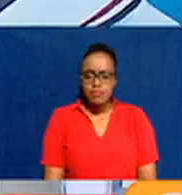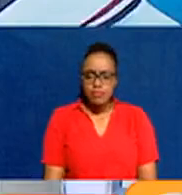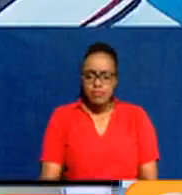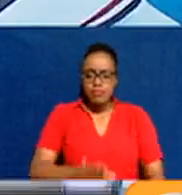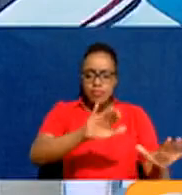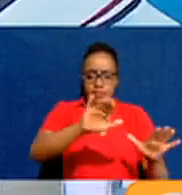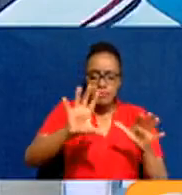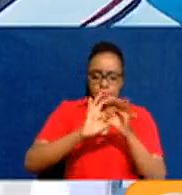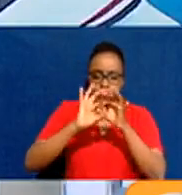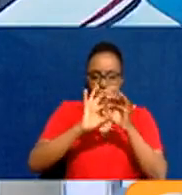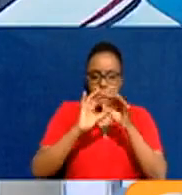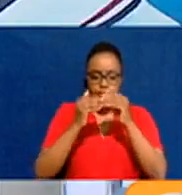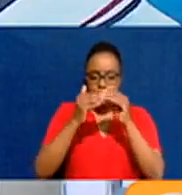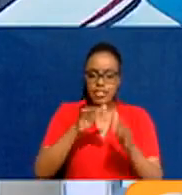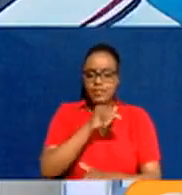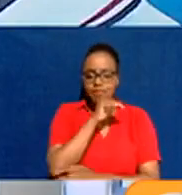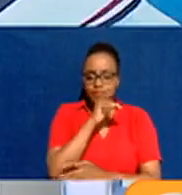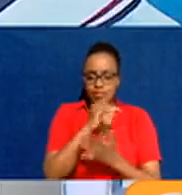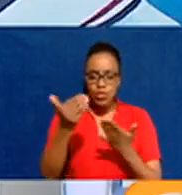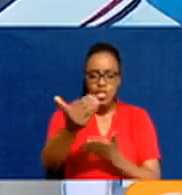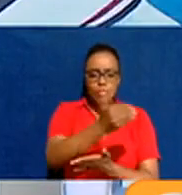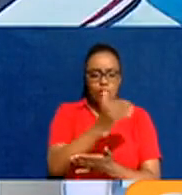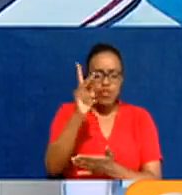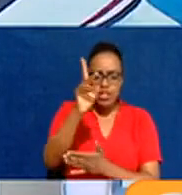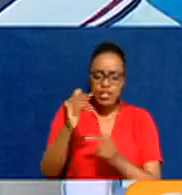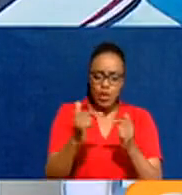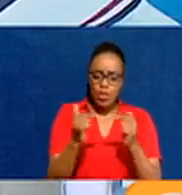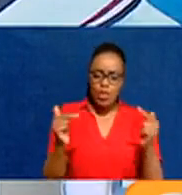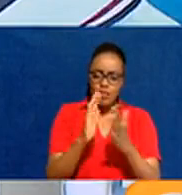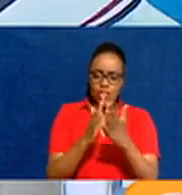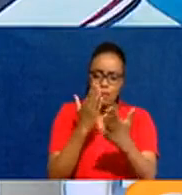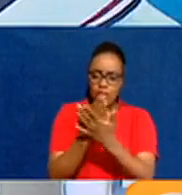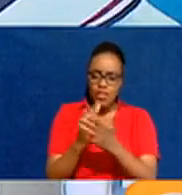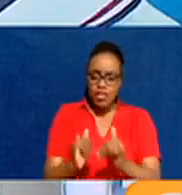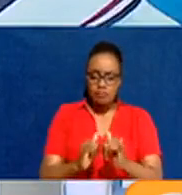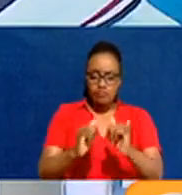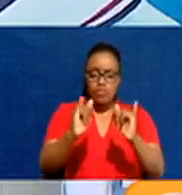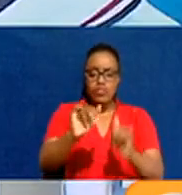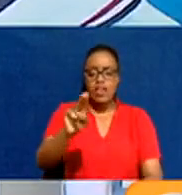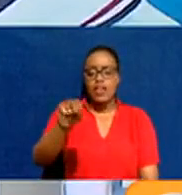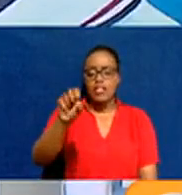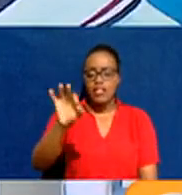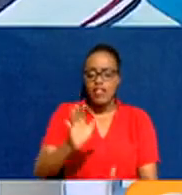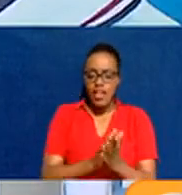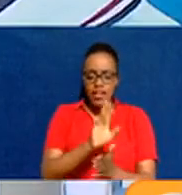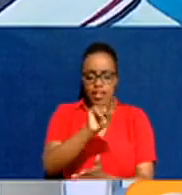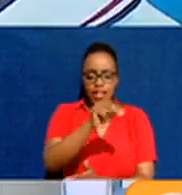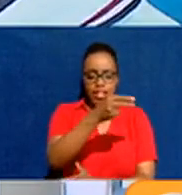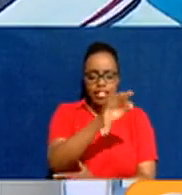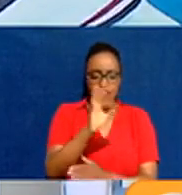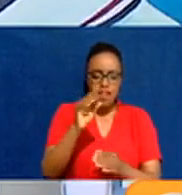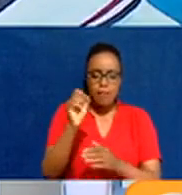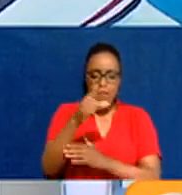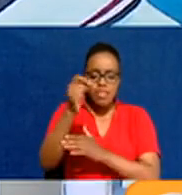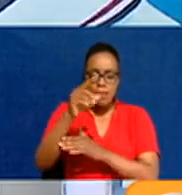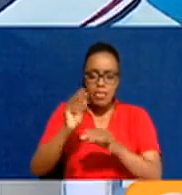Azimio leader Raila Odinga says he will mobilize Kenyans to oppose the proposed increment in NSSF and NHIF monthly